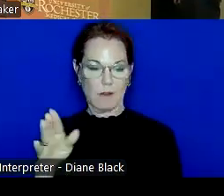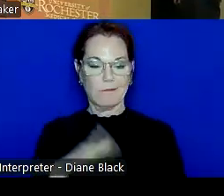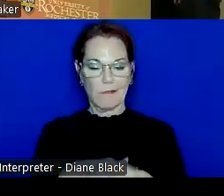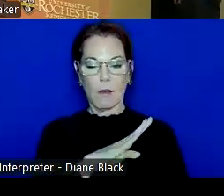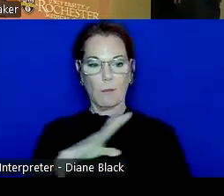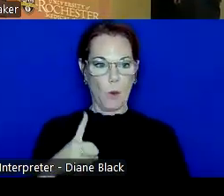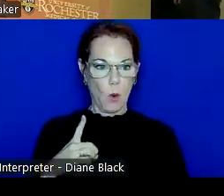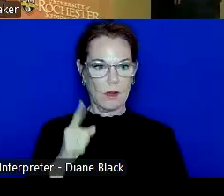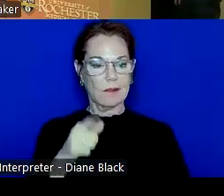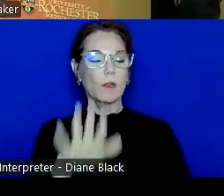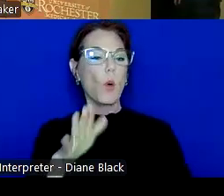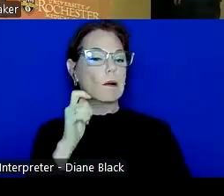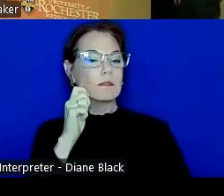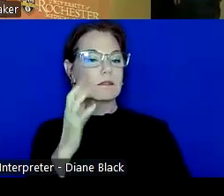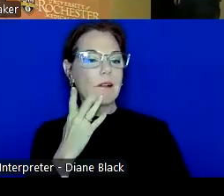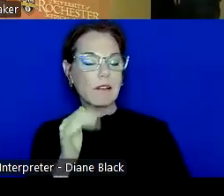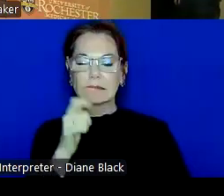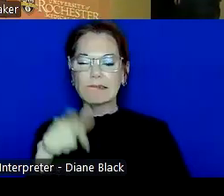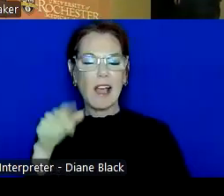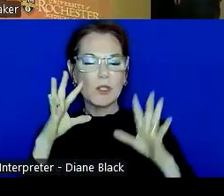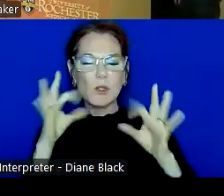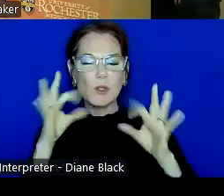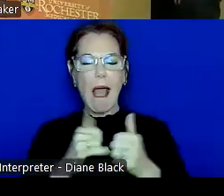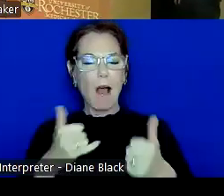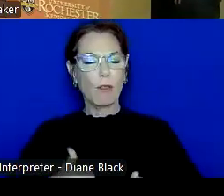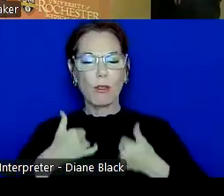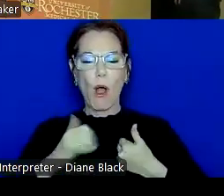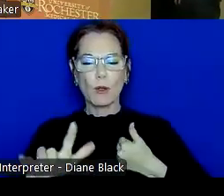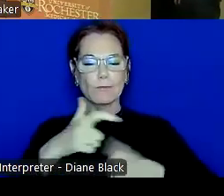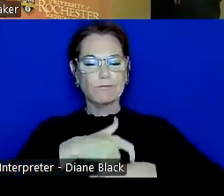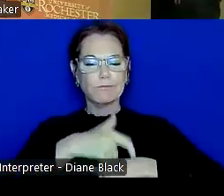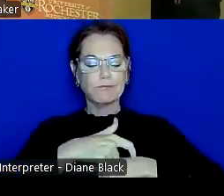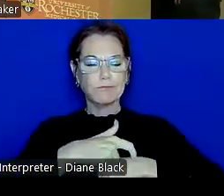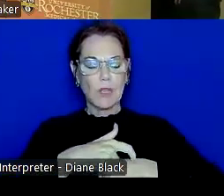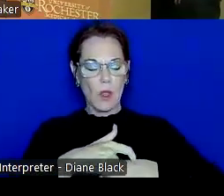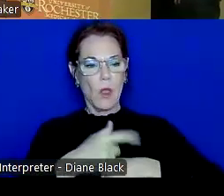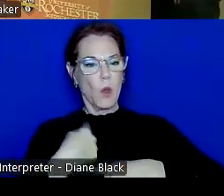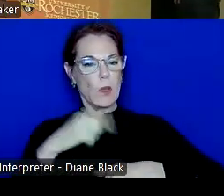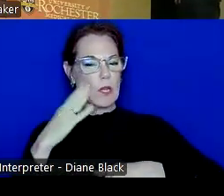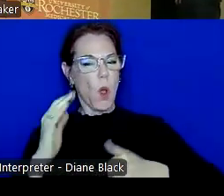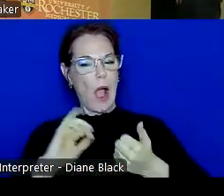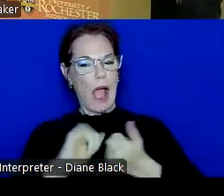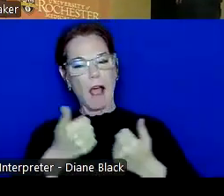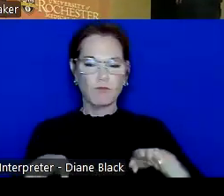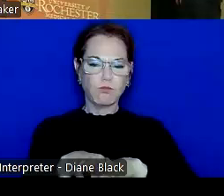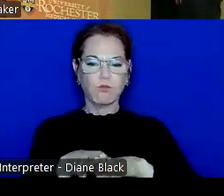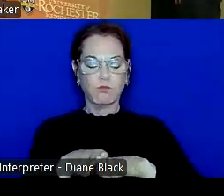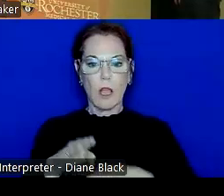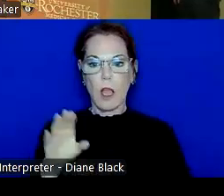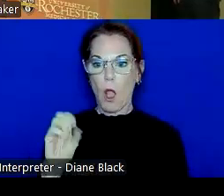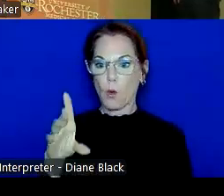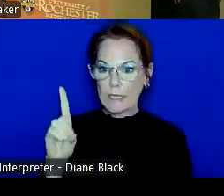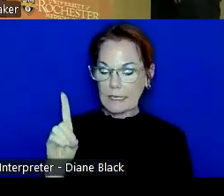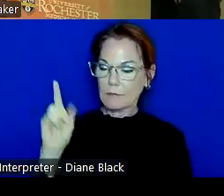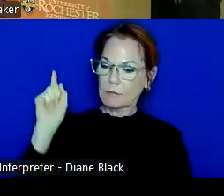your neighborhood should not determine how long you live. We know how to close these gaps. We can reverse overdoses, we can de-escalate